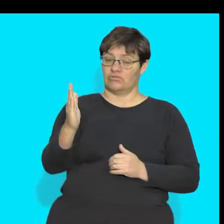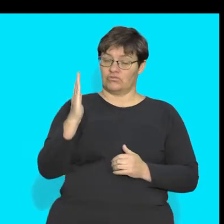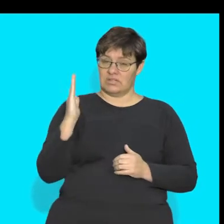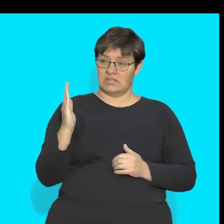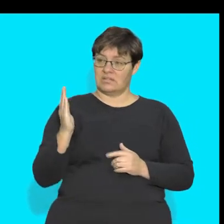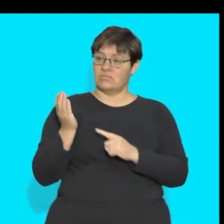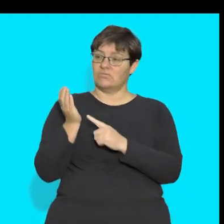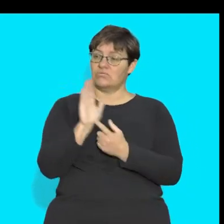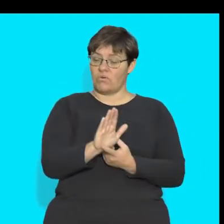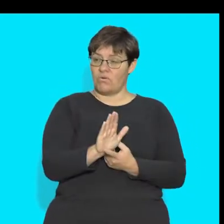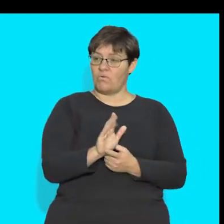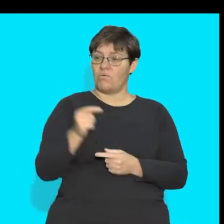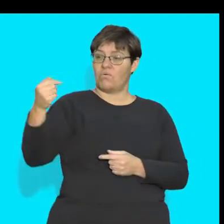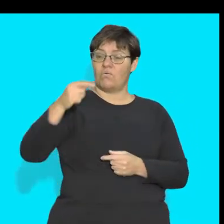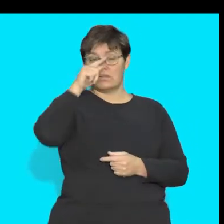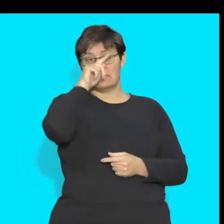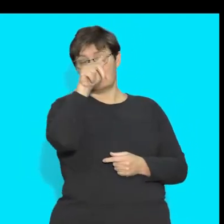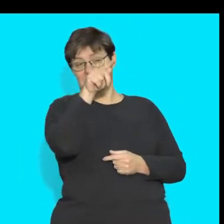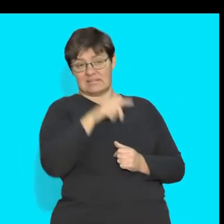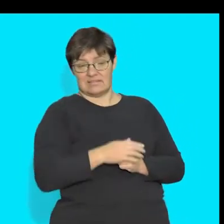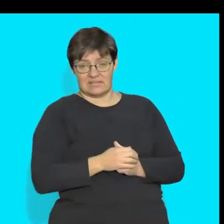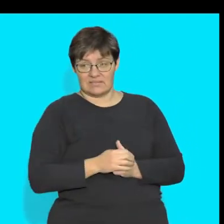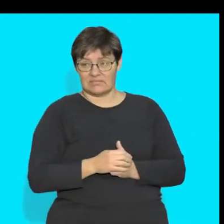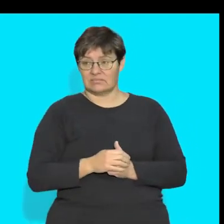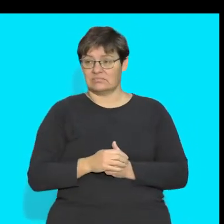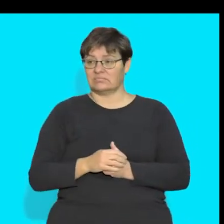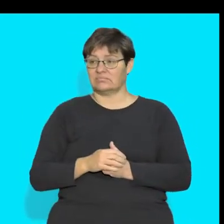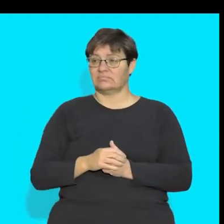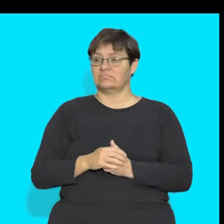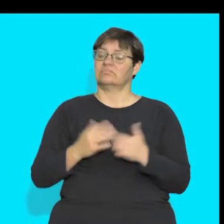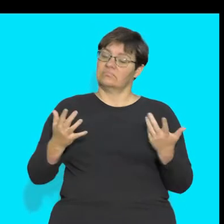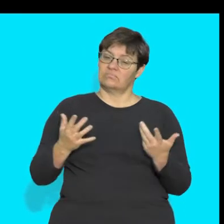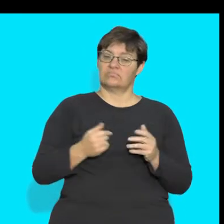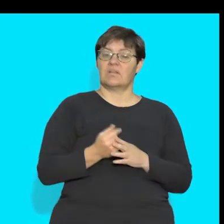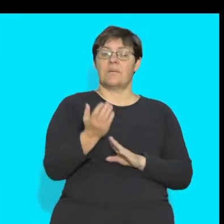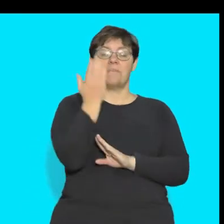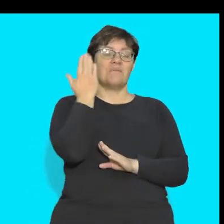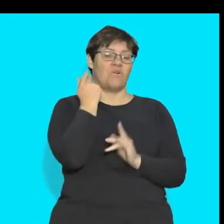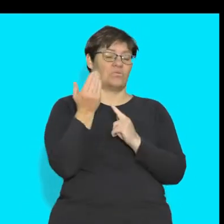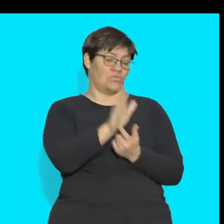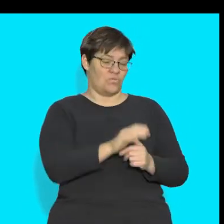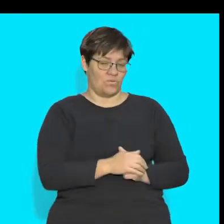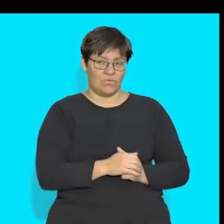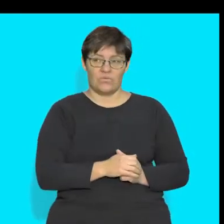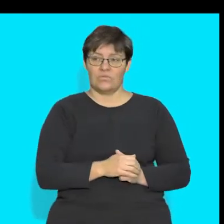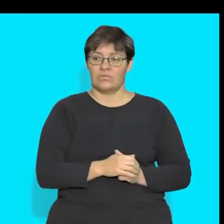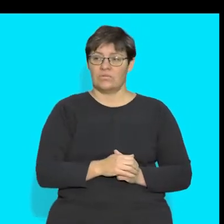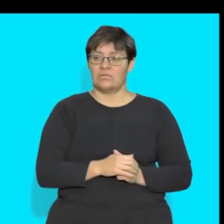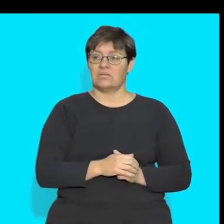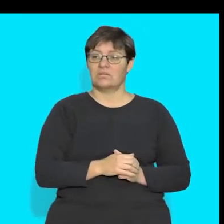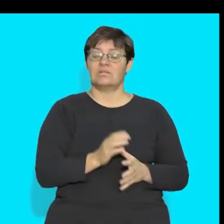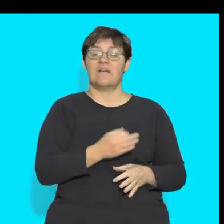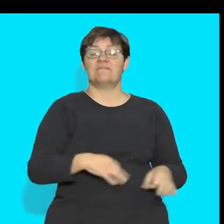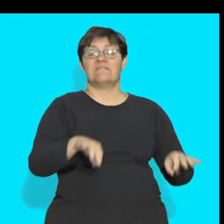screen is what we see over there, which is a pattern I showed you earlier. Now, these